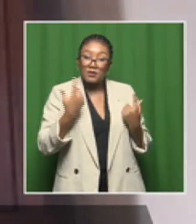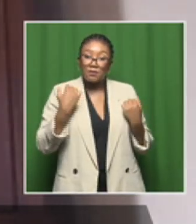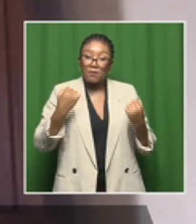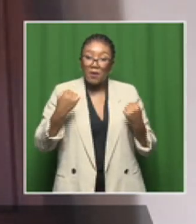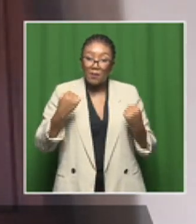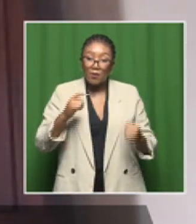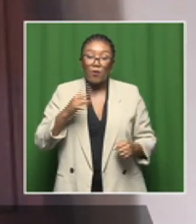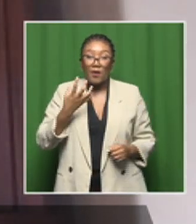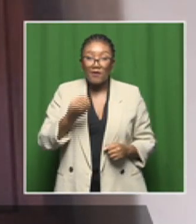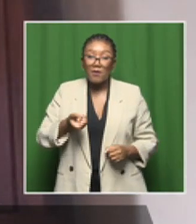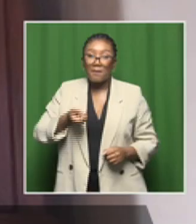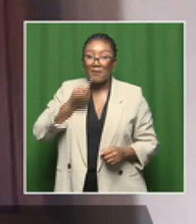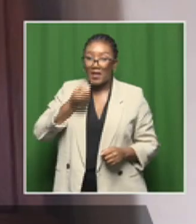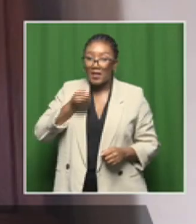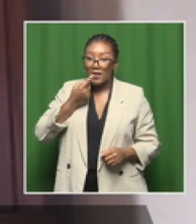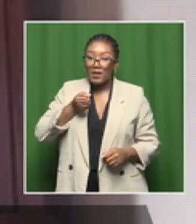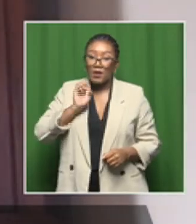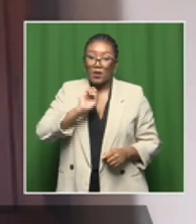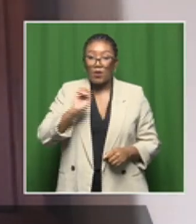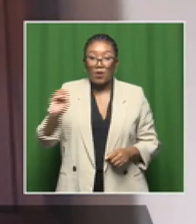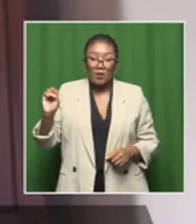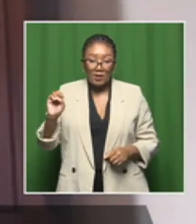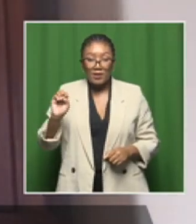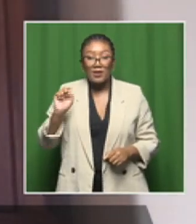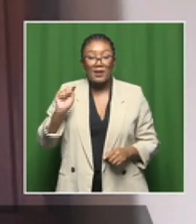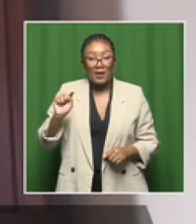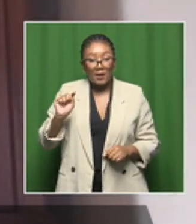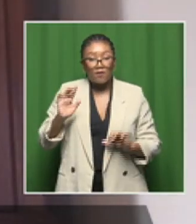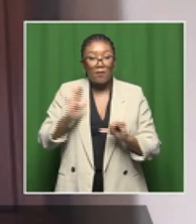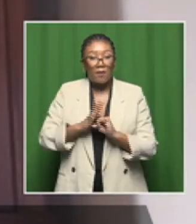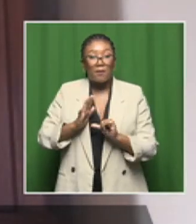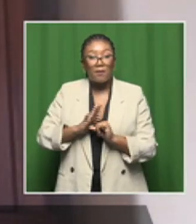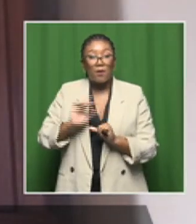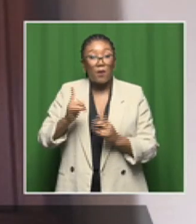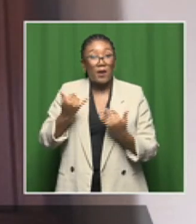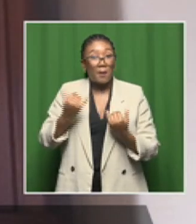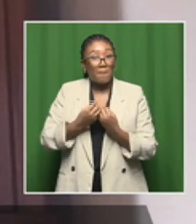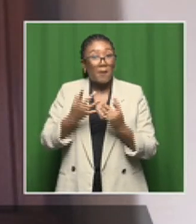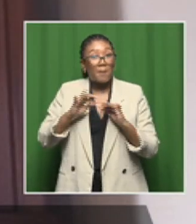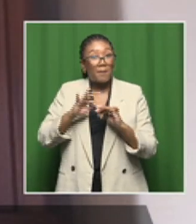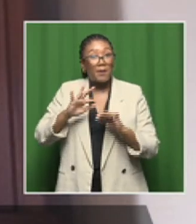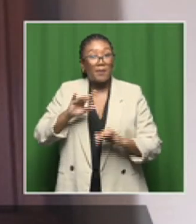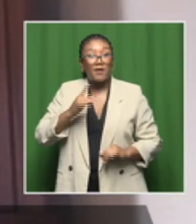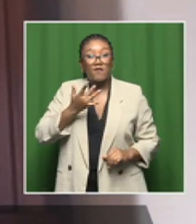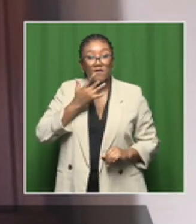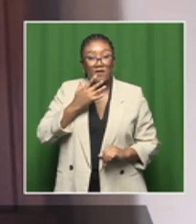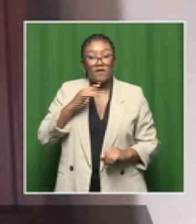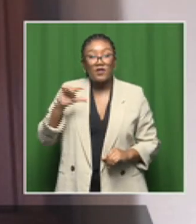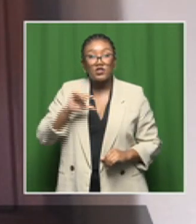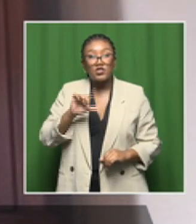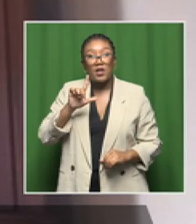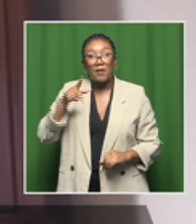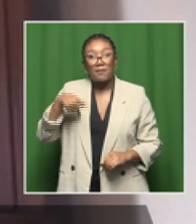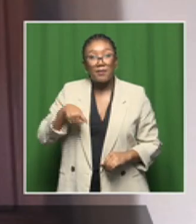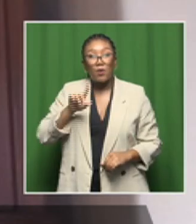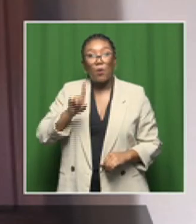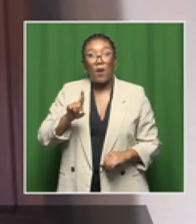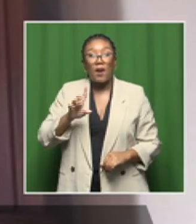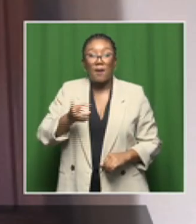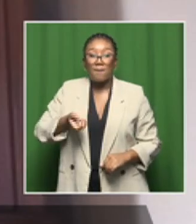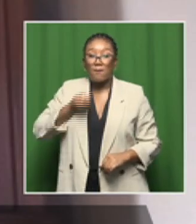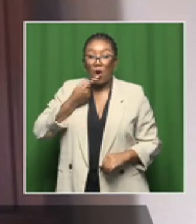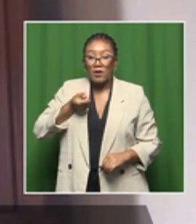as I mentioned, the most predominant and the one that's attracted a lot of attention is your GLP-1 products,